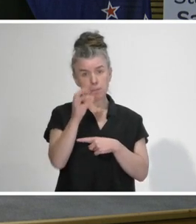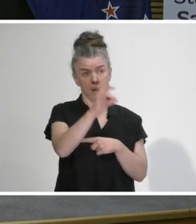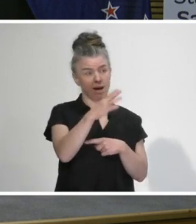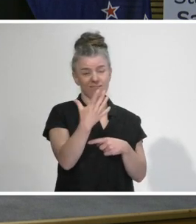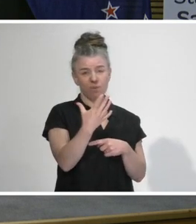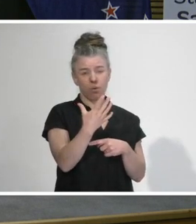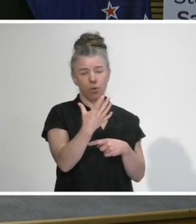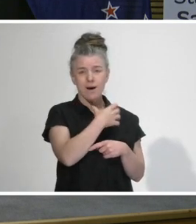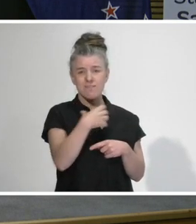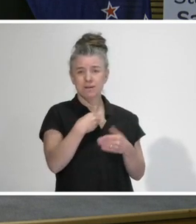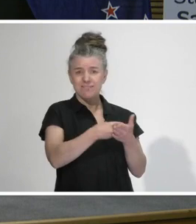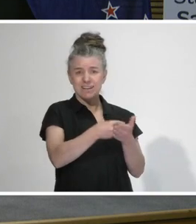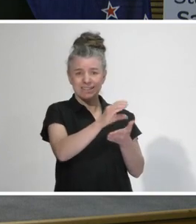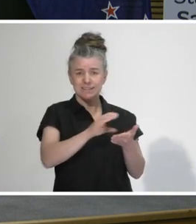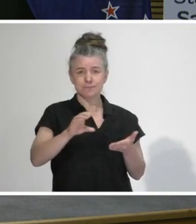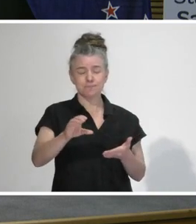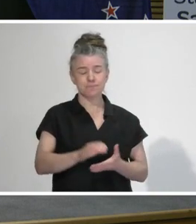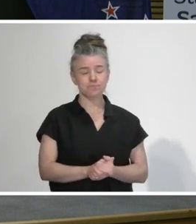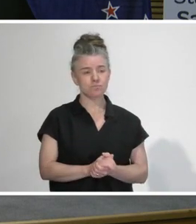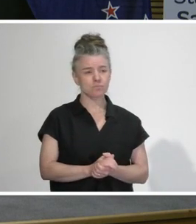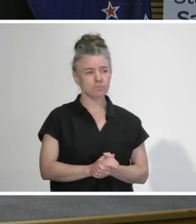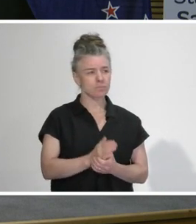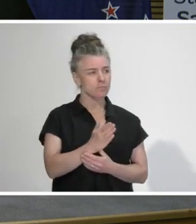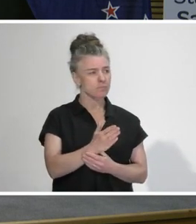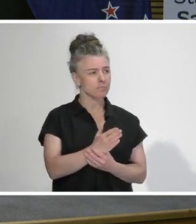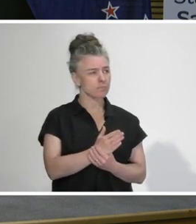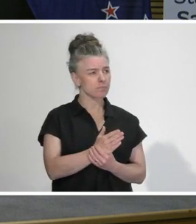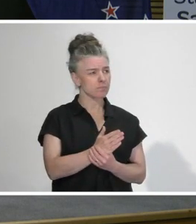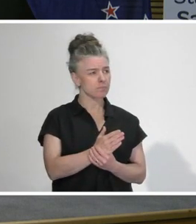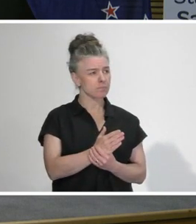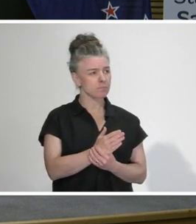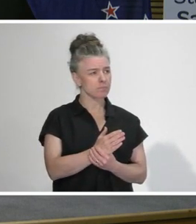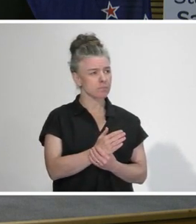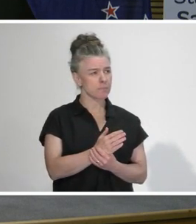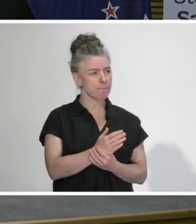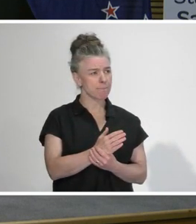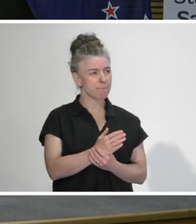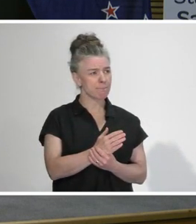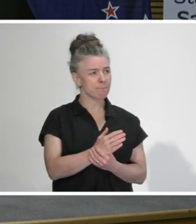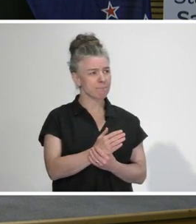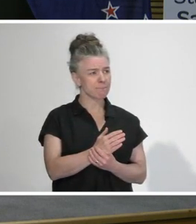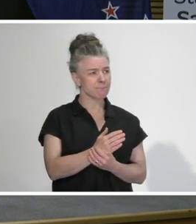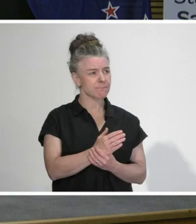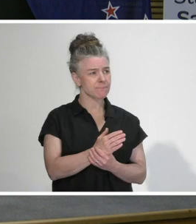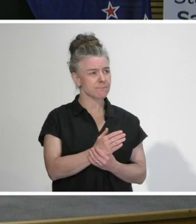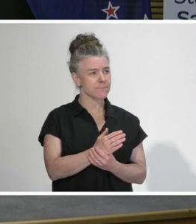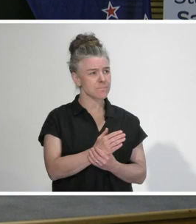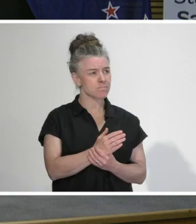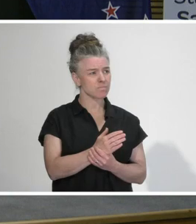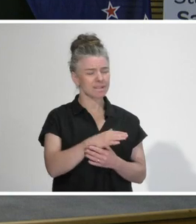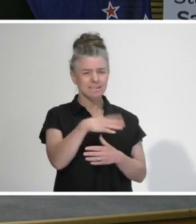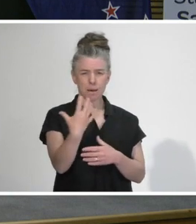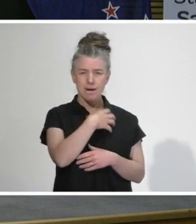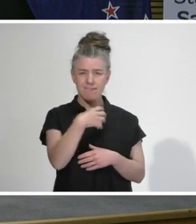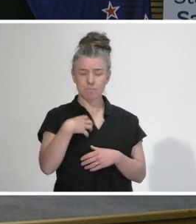included within the wage subsidy as well. We've heard of government departments sending rent increase notices and chasing people for debt